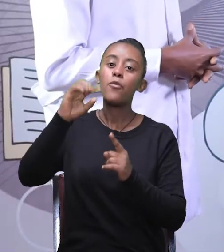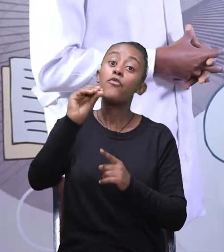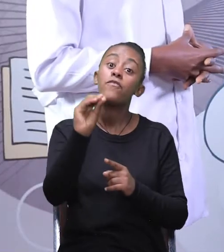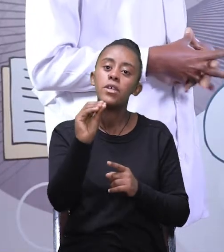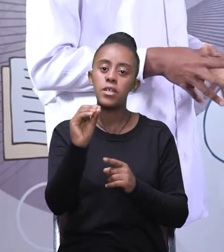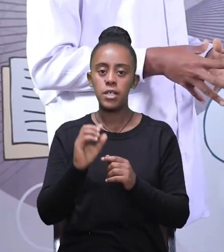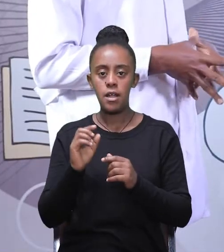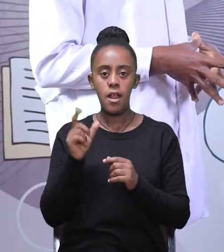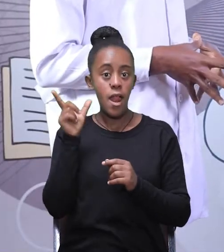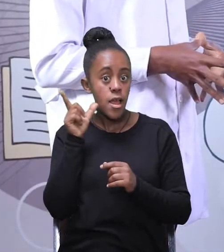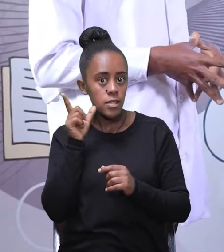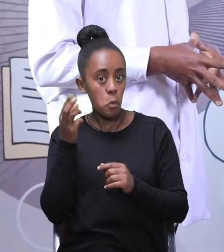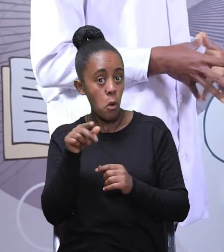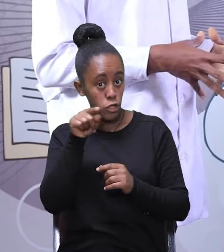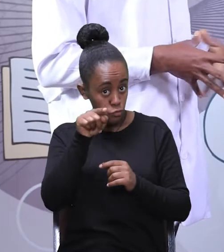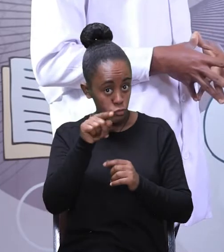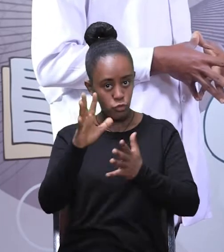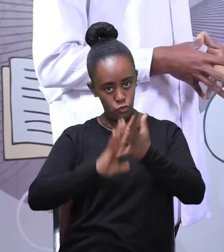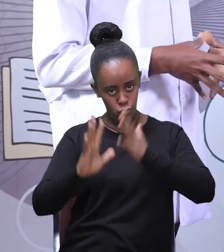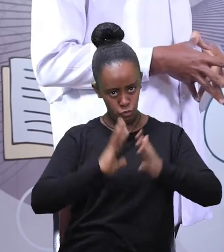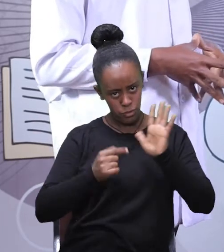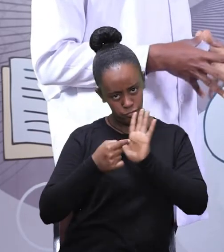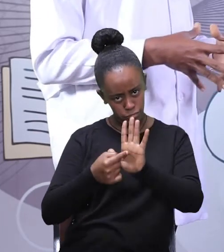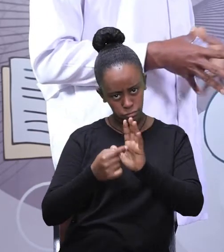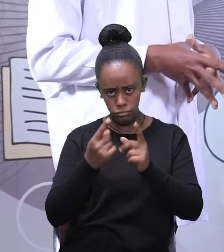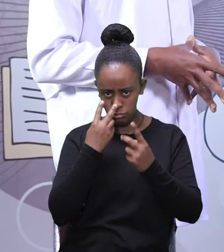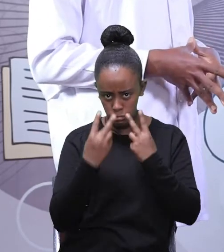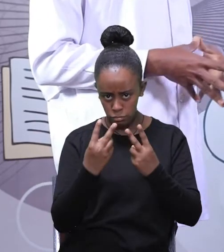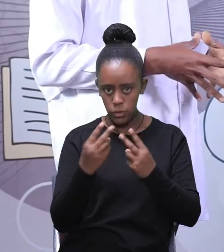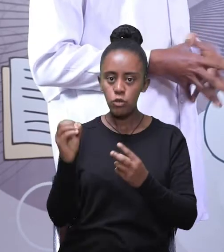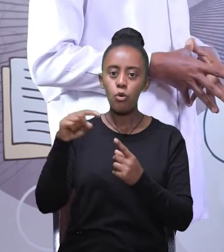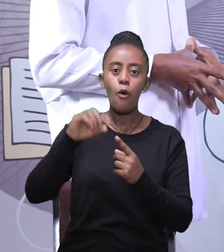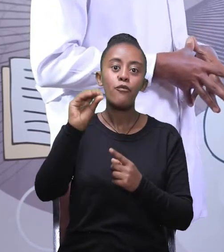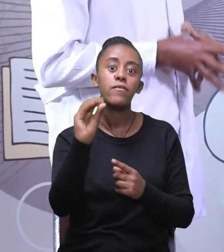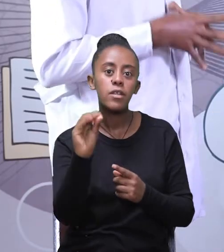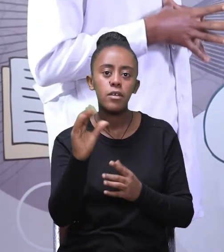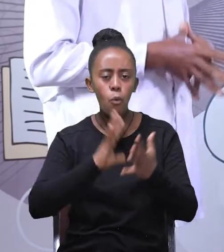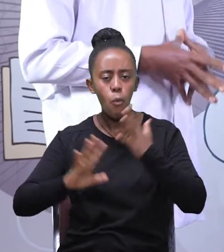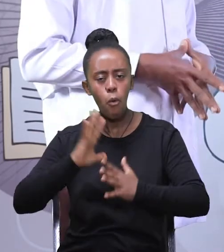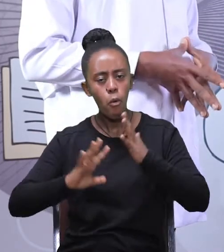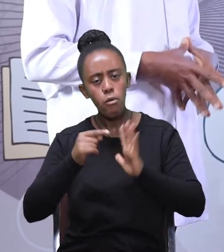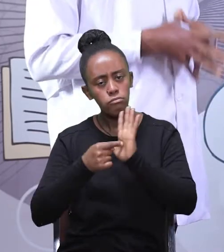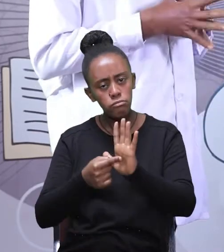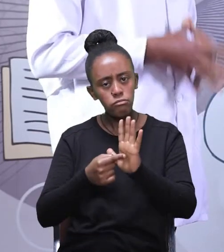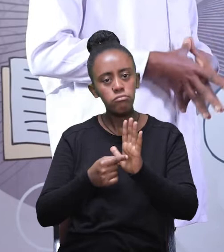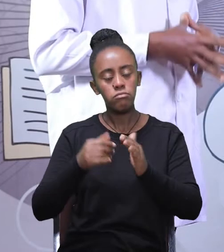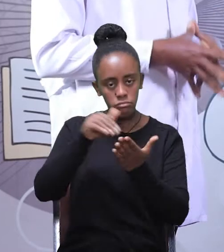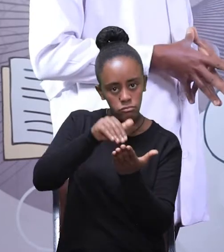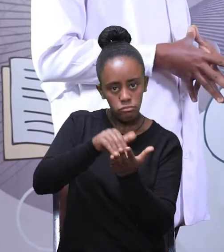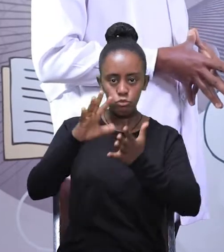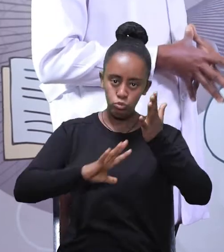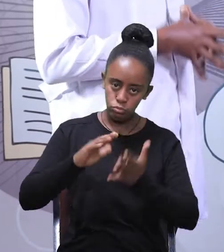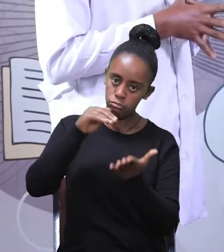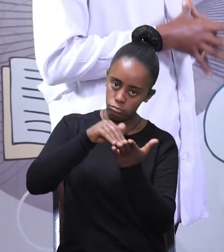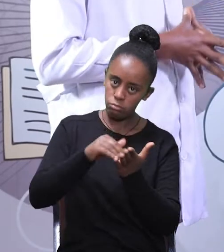Listen and repeat the numbers 0 to 50. Student, please say after me. Let us count the